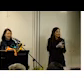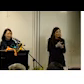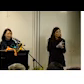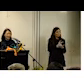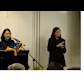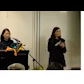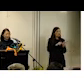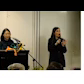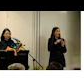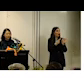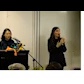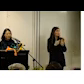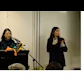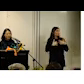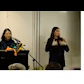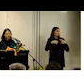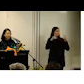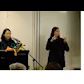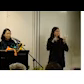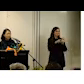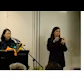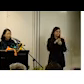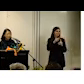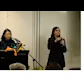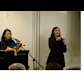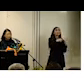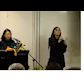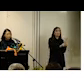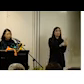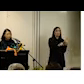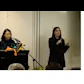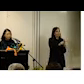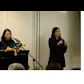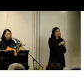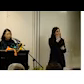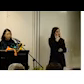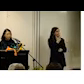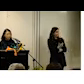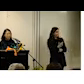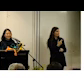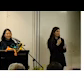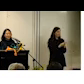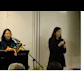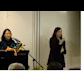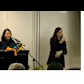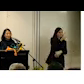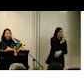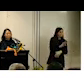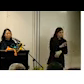a hyperexcitatory disease. However, to our surprise, we found